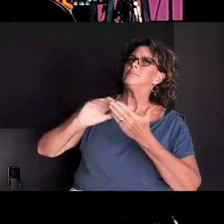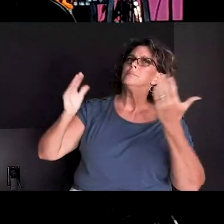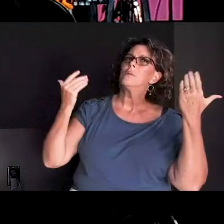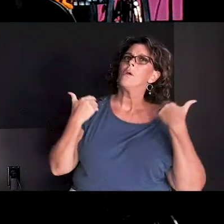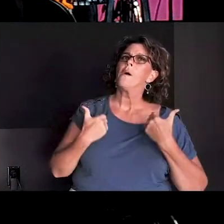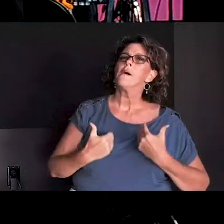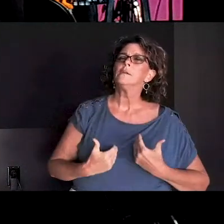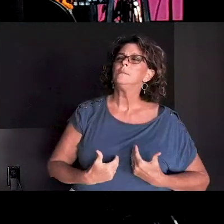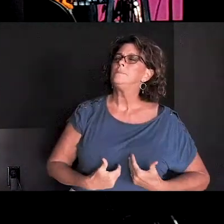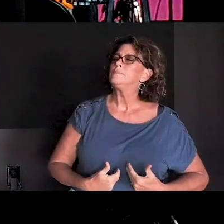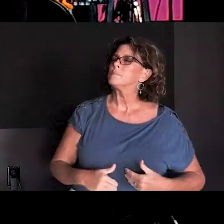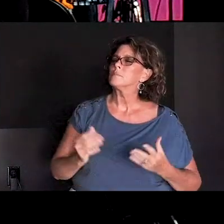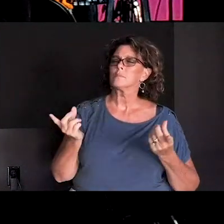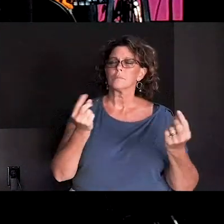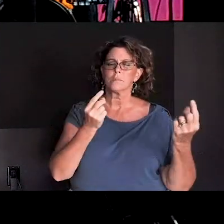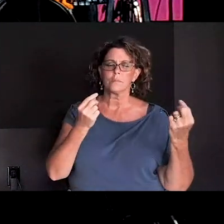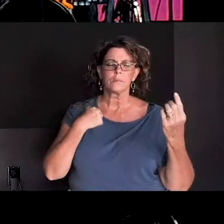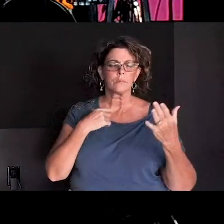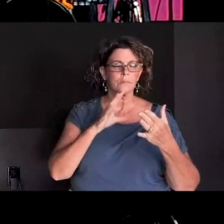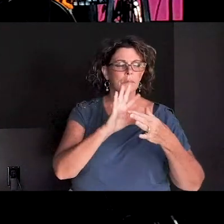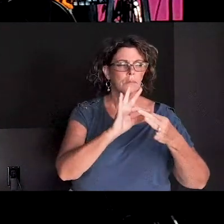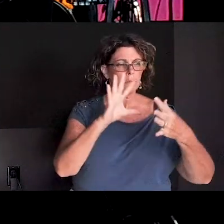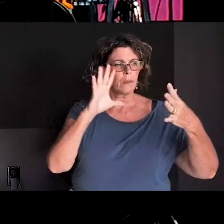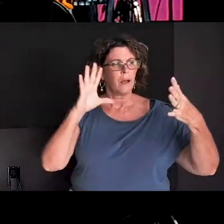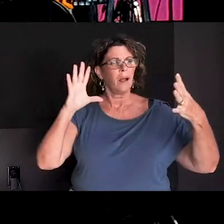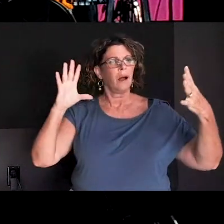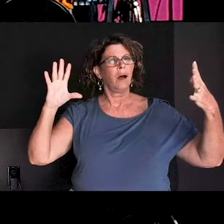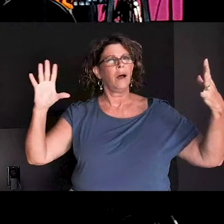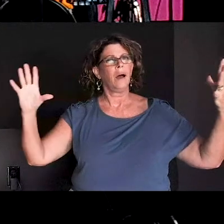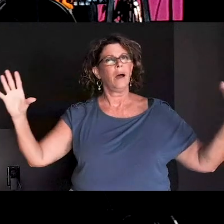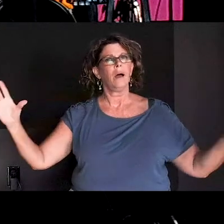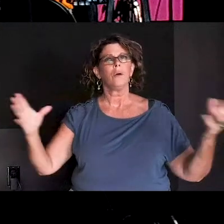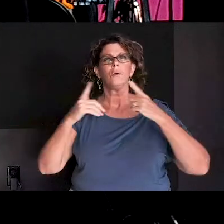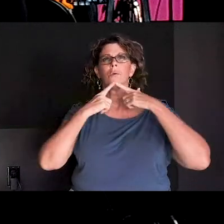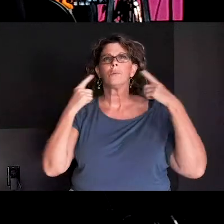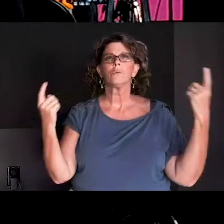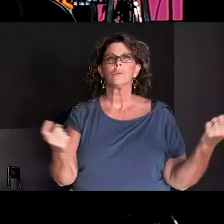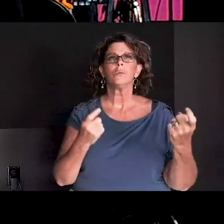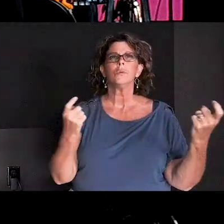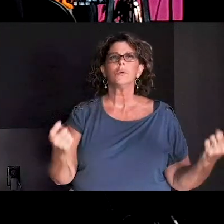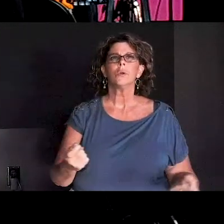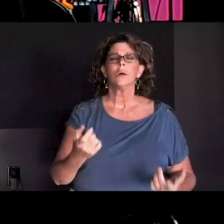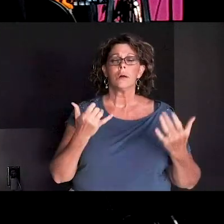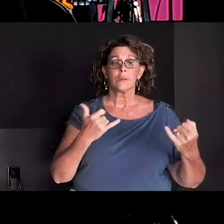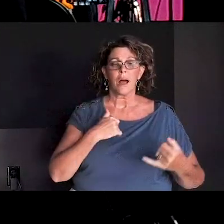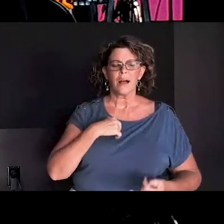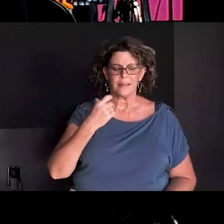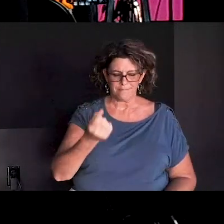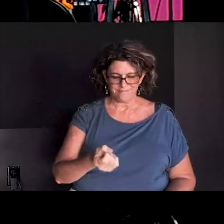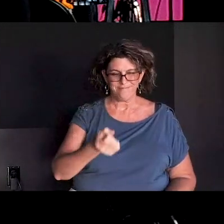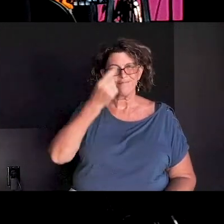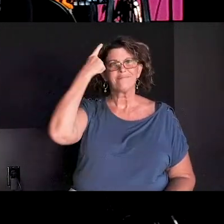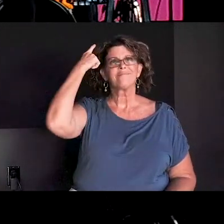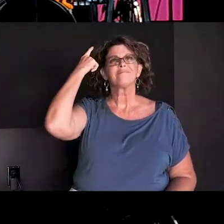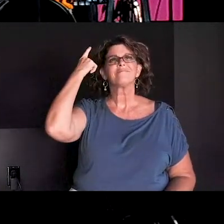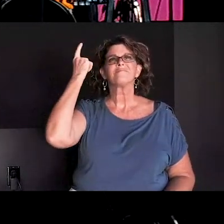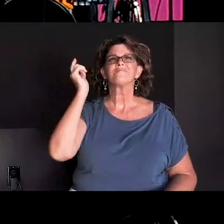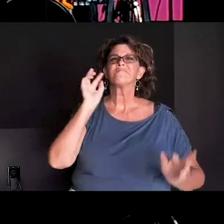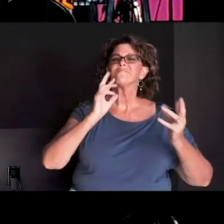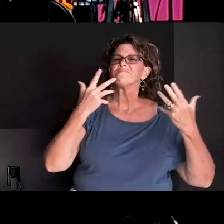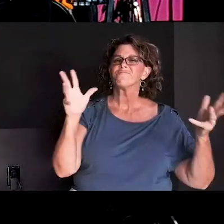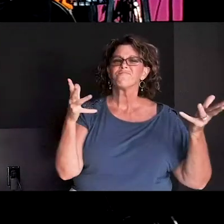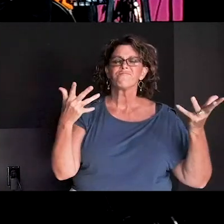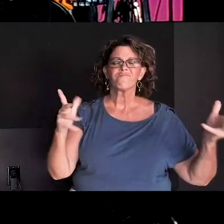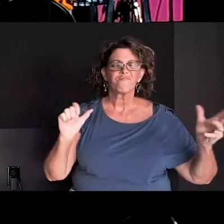invitation to let it all go. I see it now, I'm laying